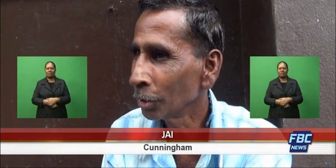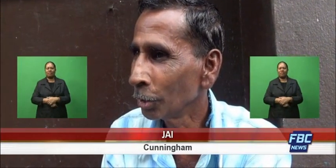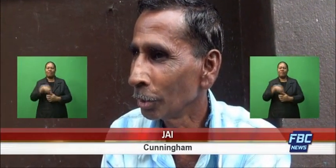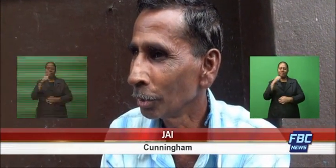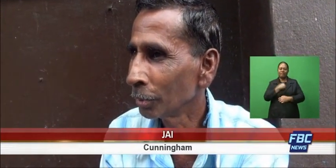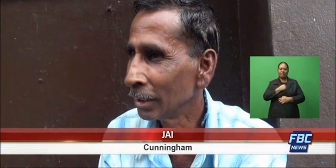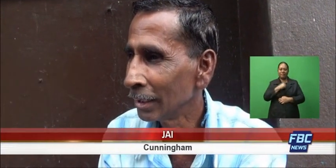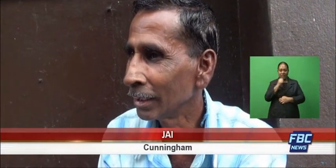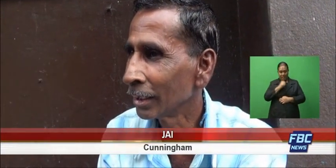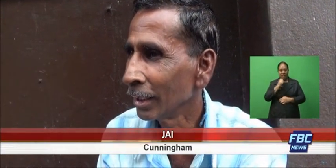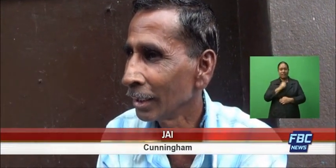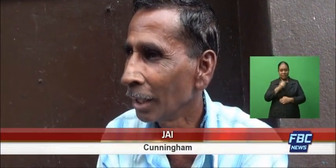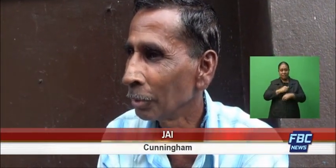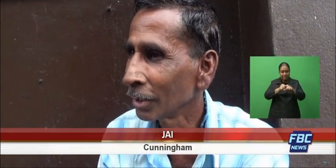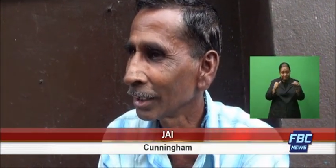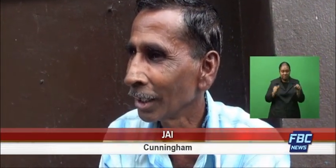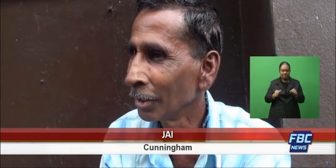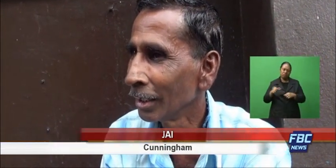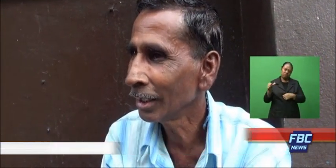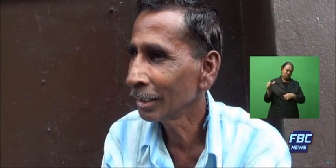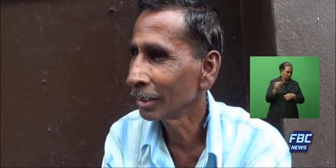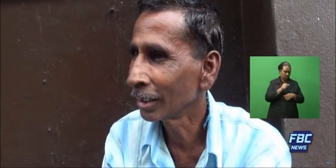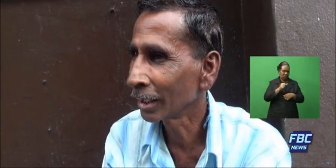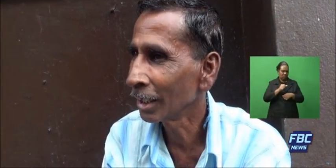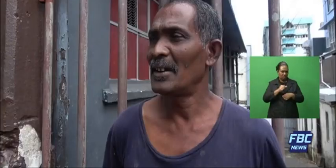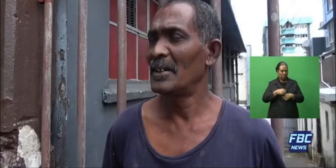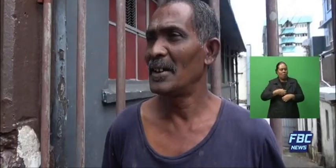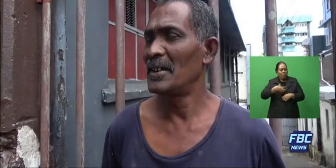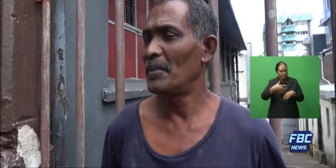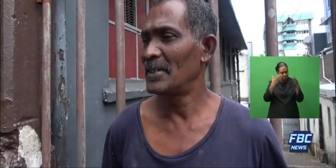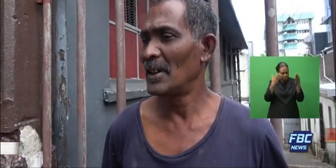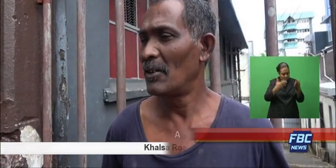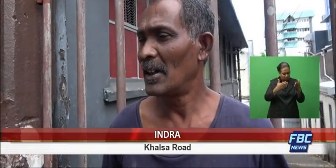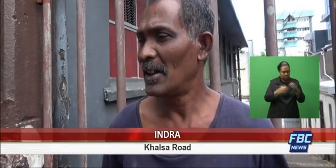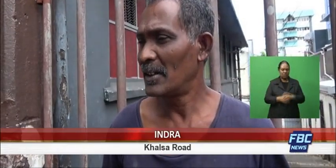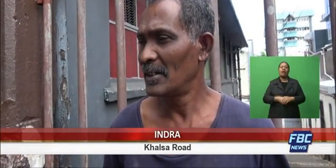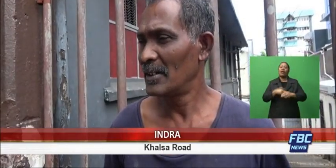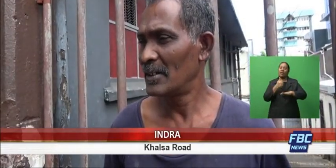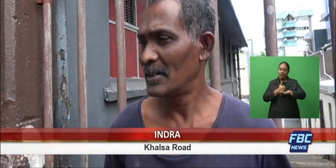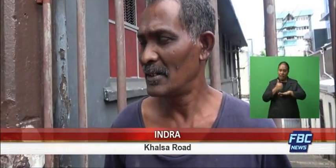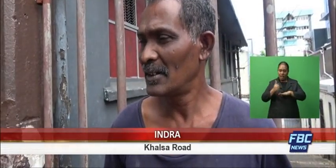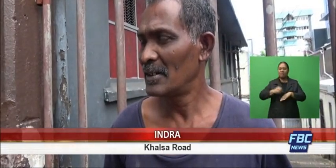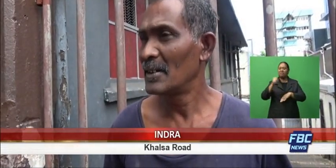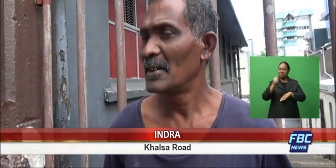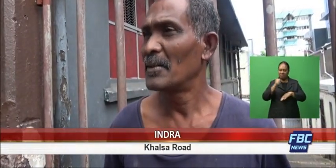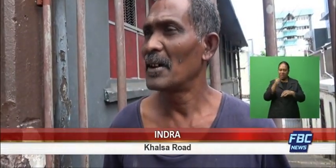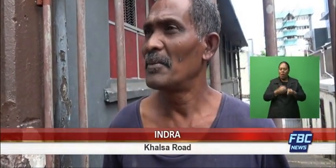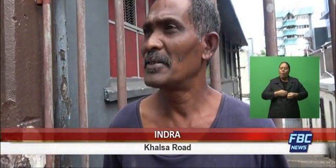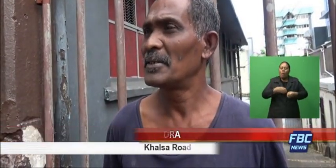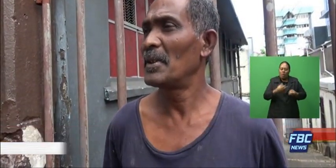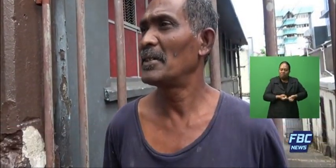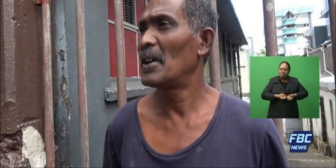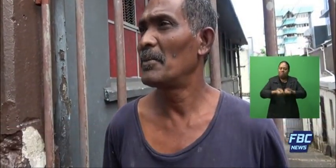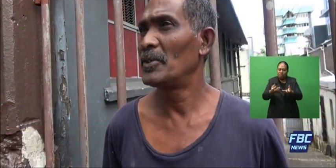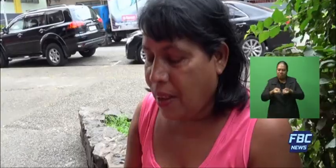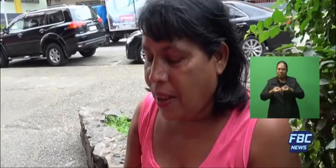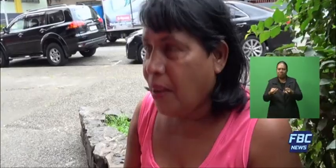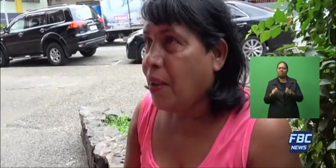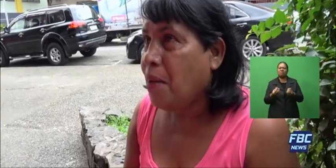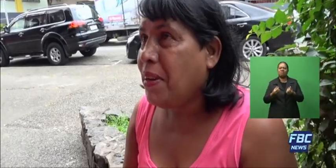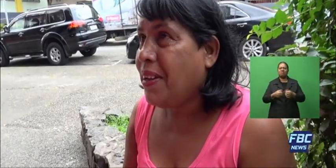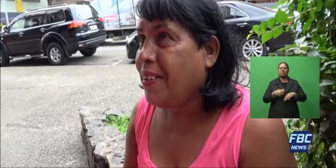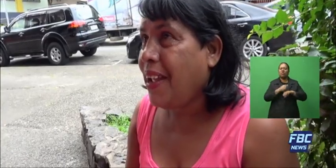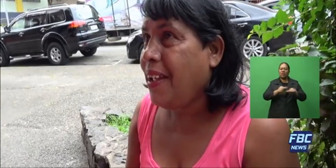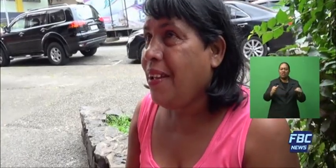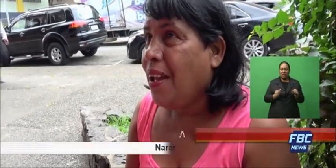Yes, I think the agriculture sector should be re-looked at. Government should think about investing more in agriculture sector.